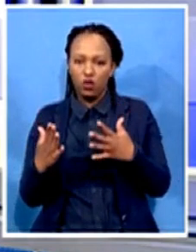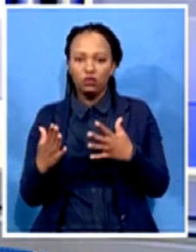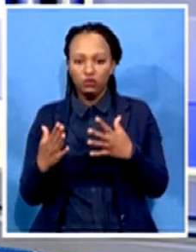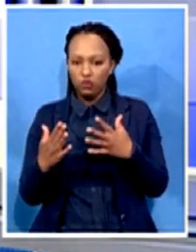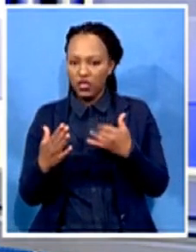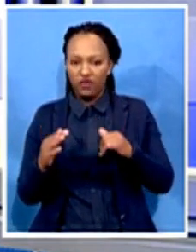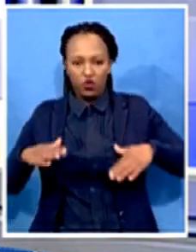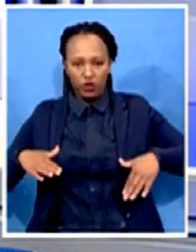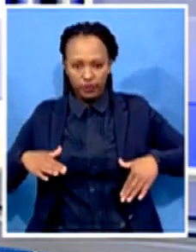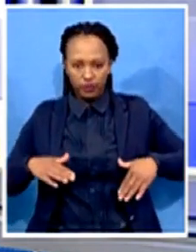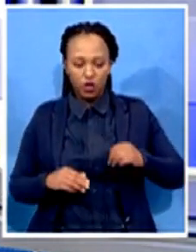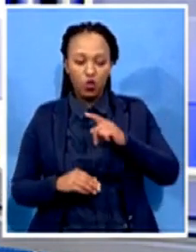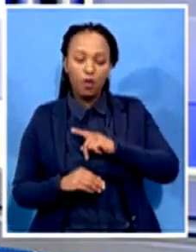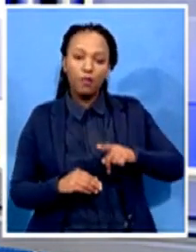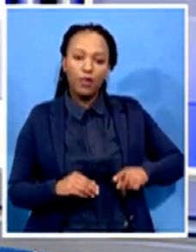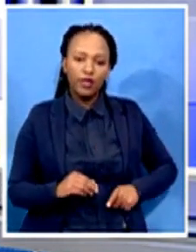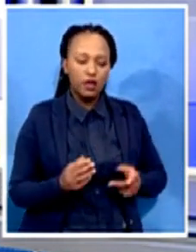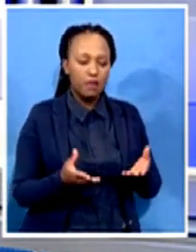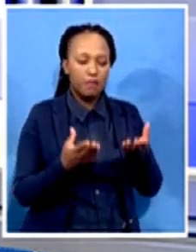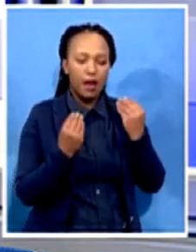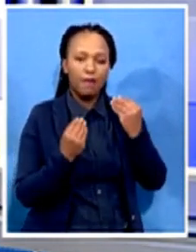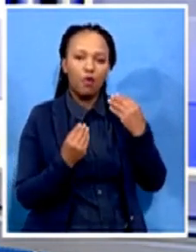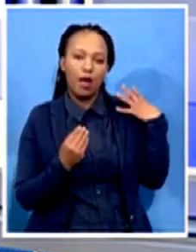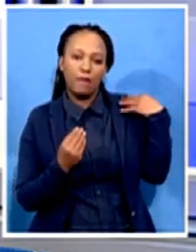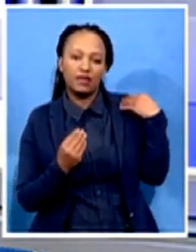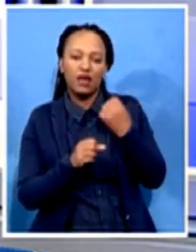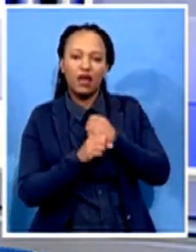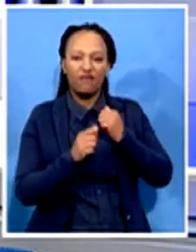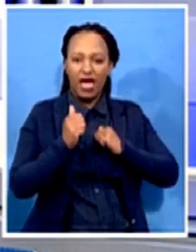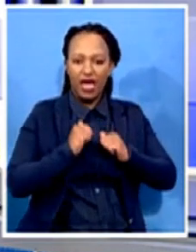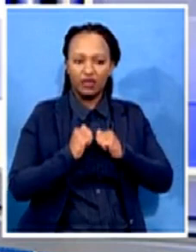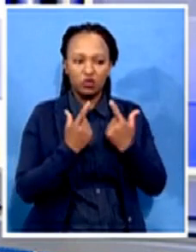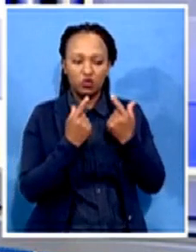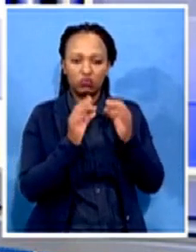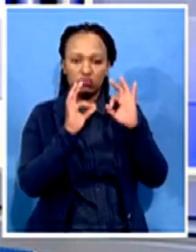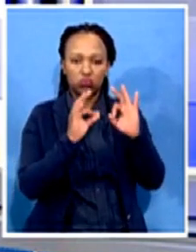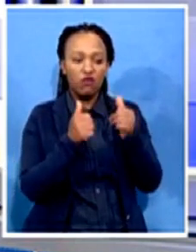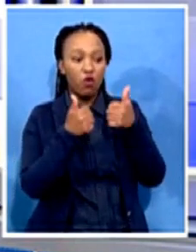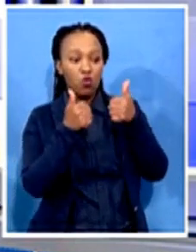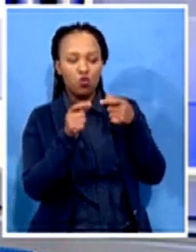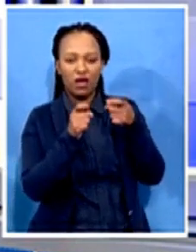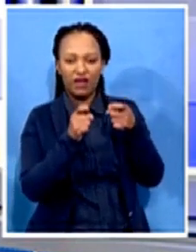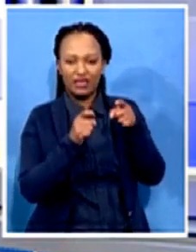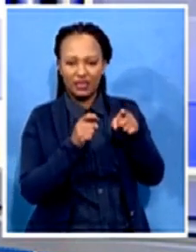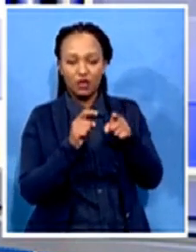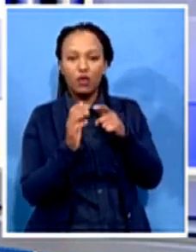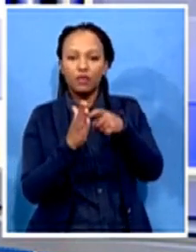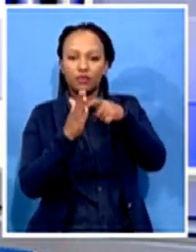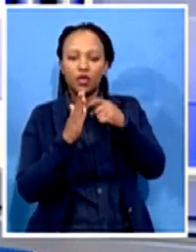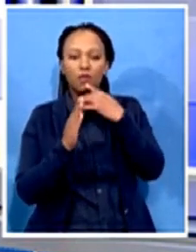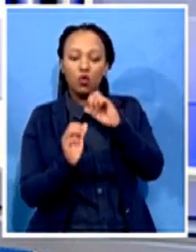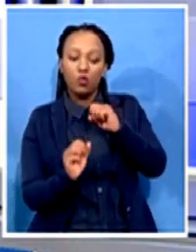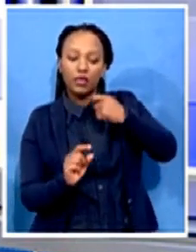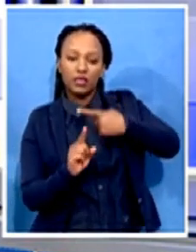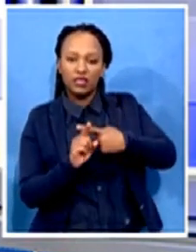minister did not act in the best interest of good governance as required by the Executive Members Code. But why is